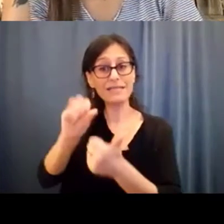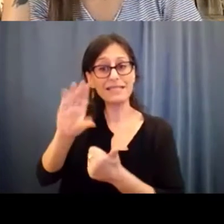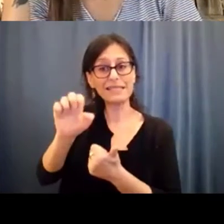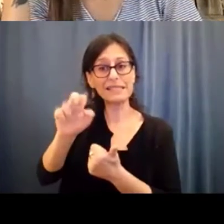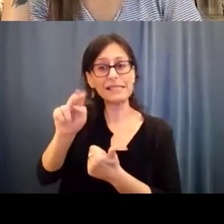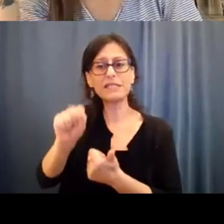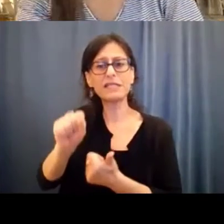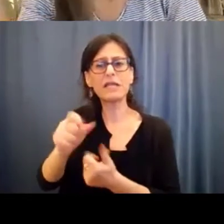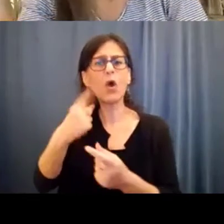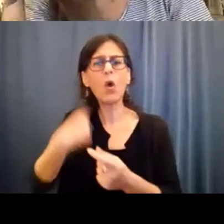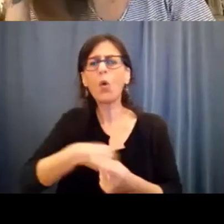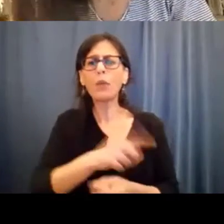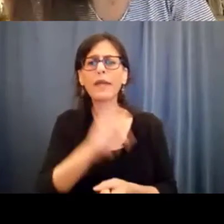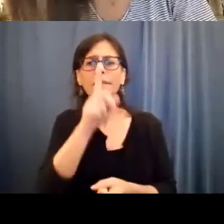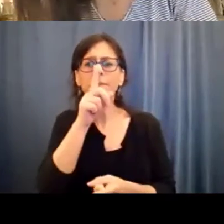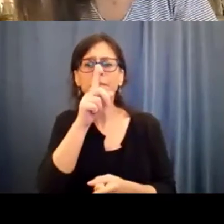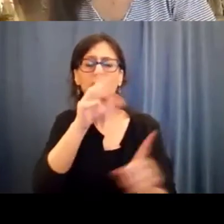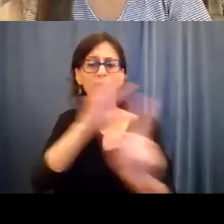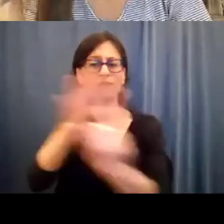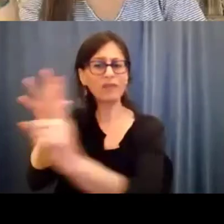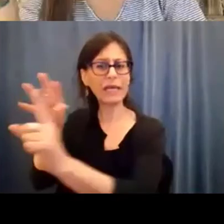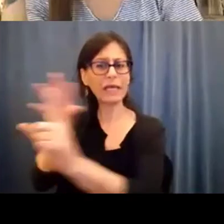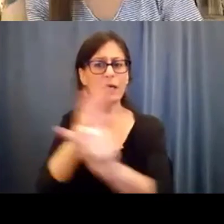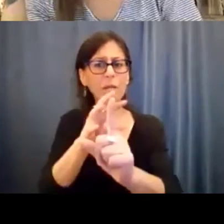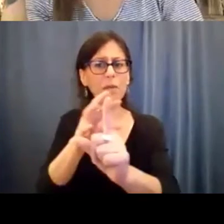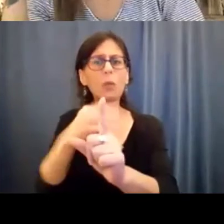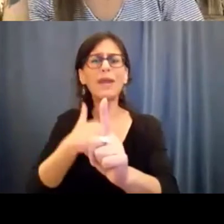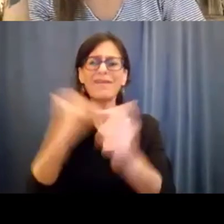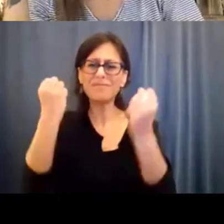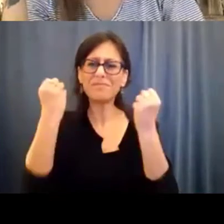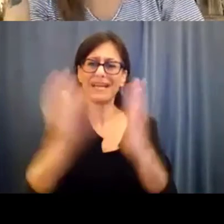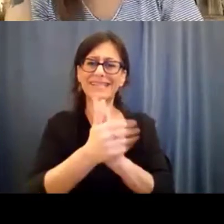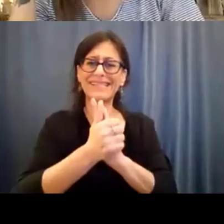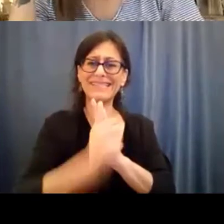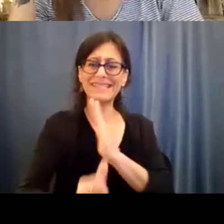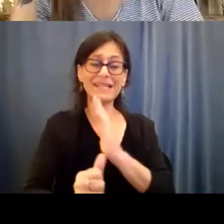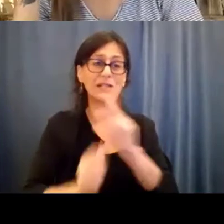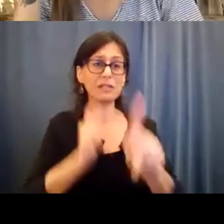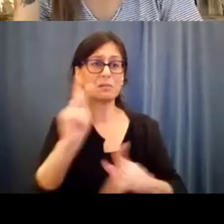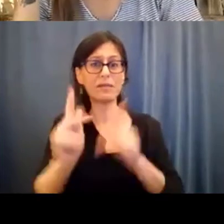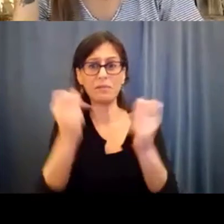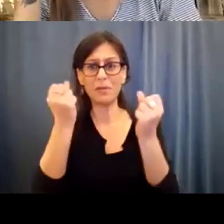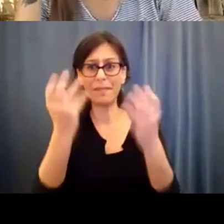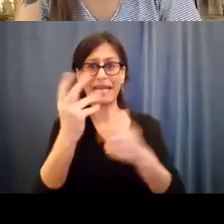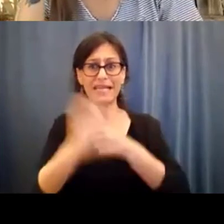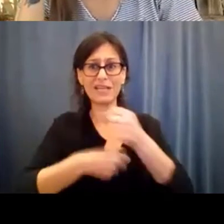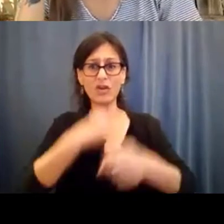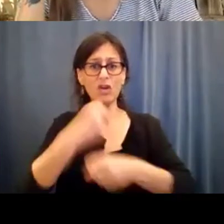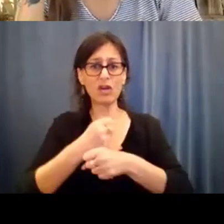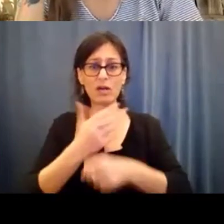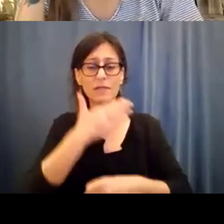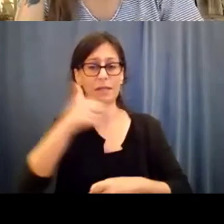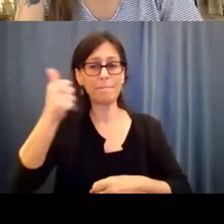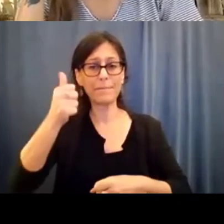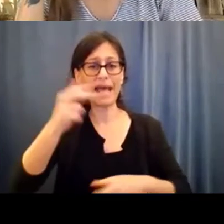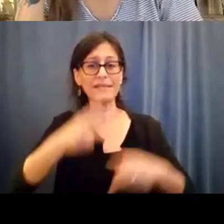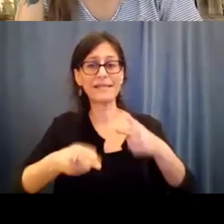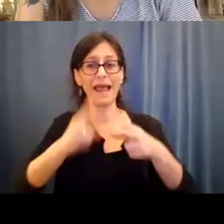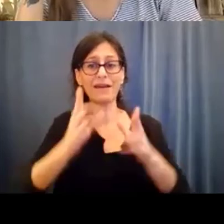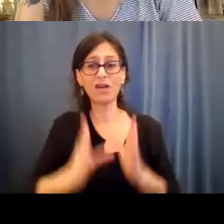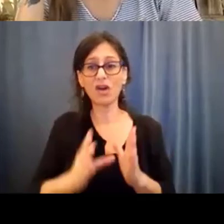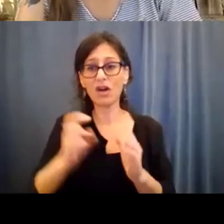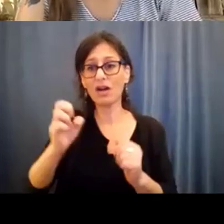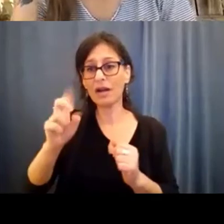just people working in front of the camera with disabilities. We have so many talented people. The last numerous years, our best